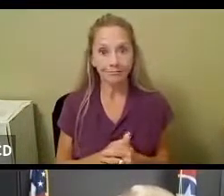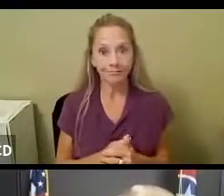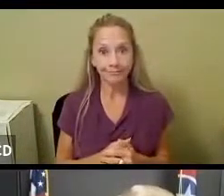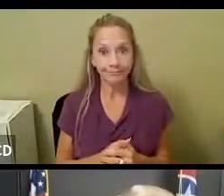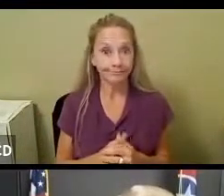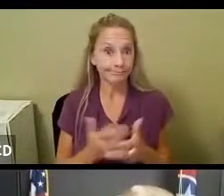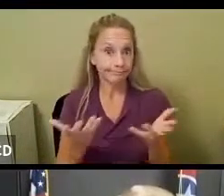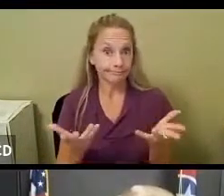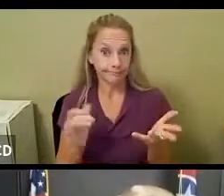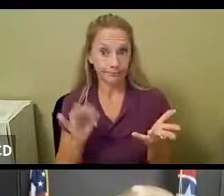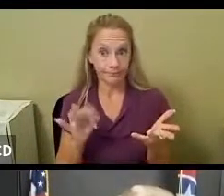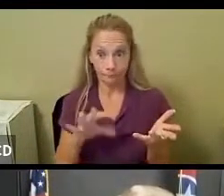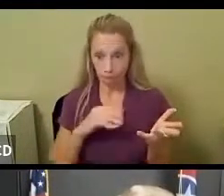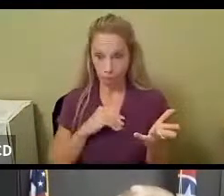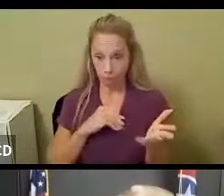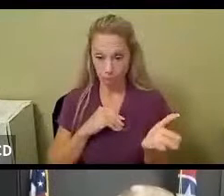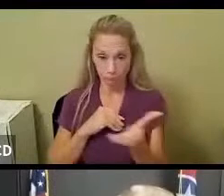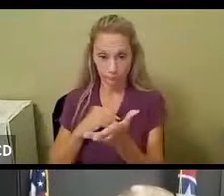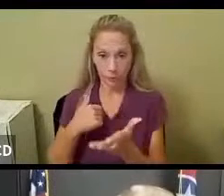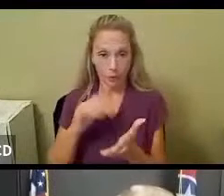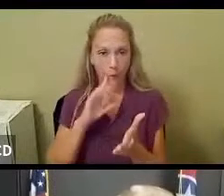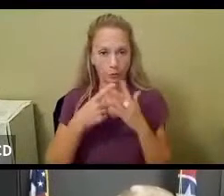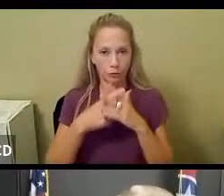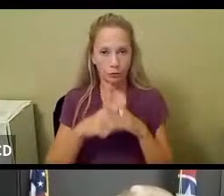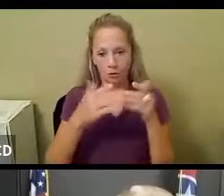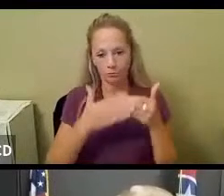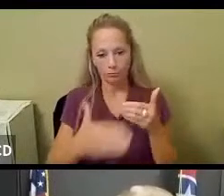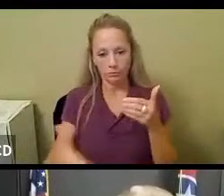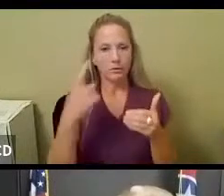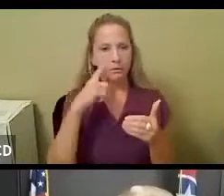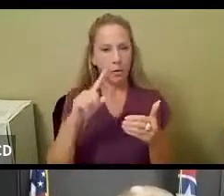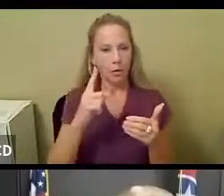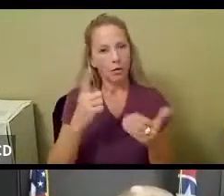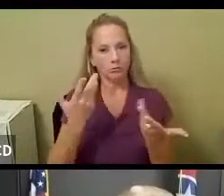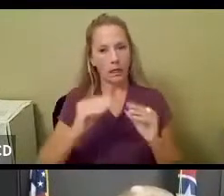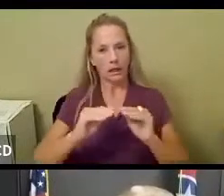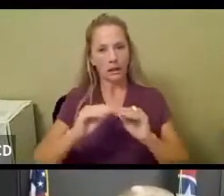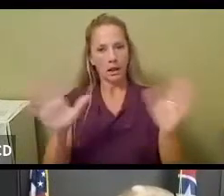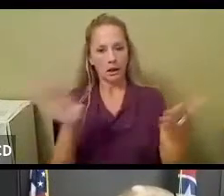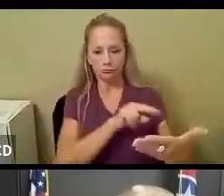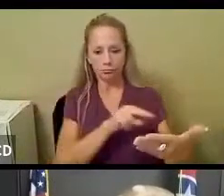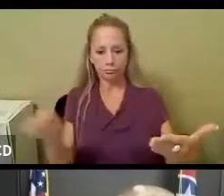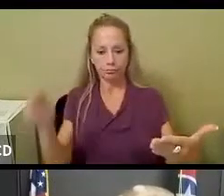so if everybody's okay with that, we'll start doing that just for some clarity. Okay, thanks.